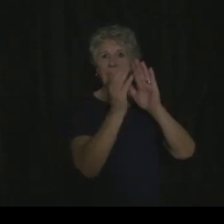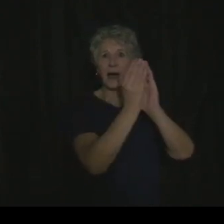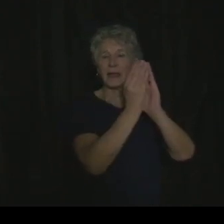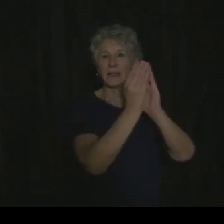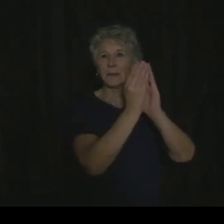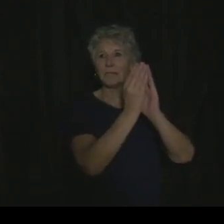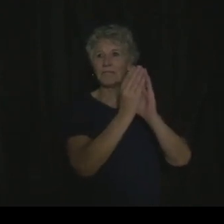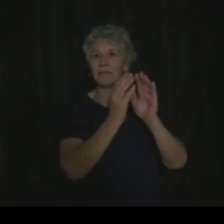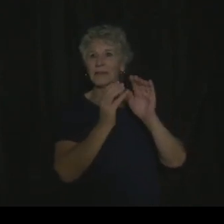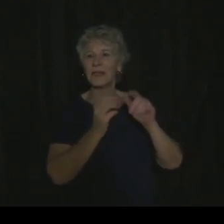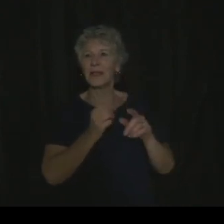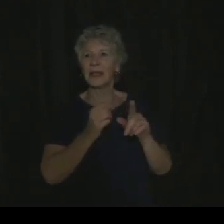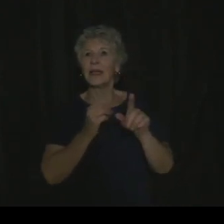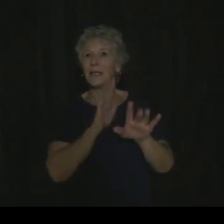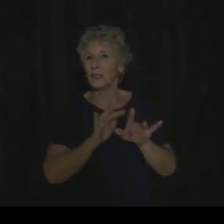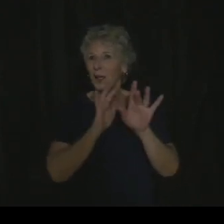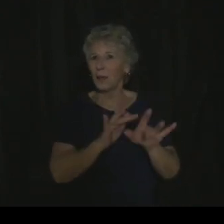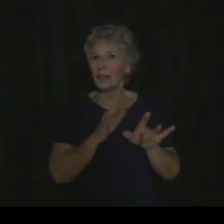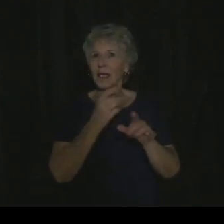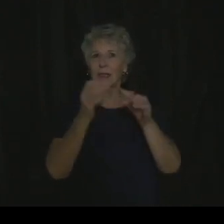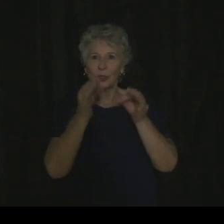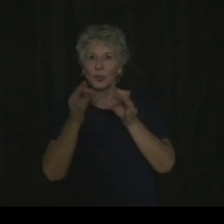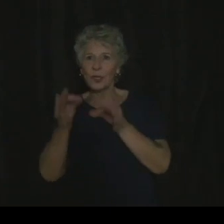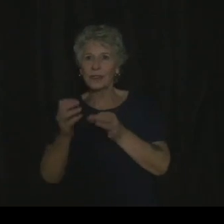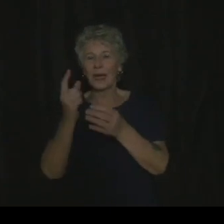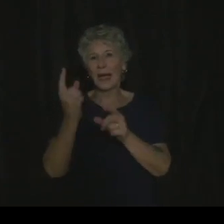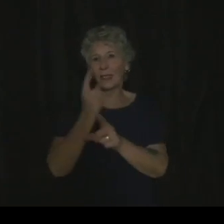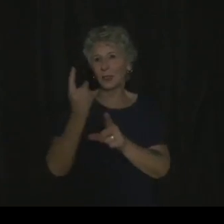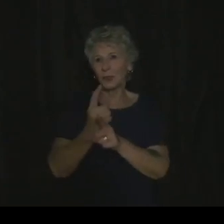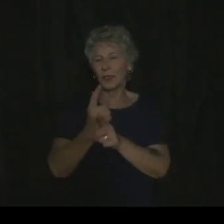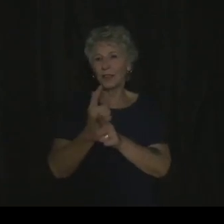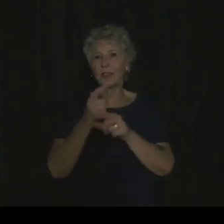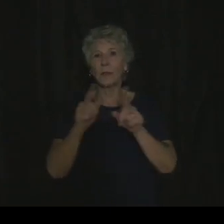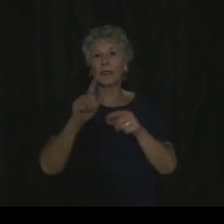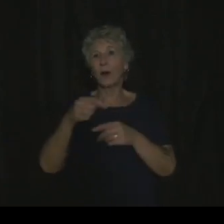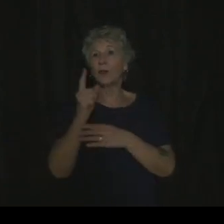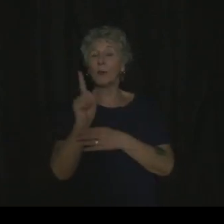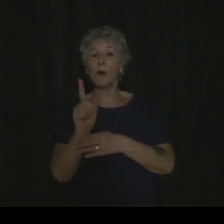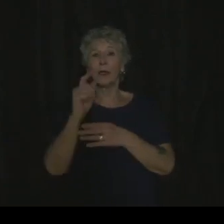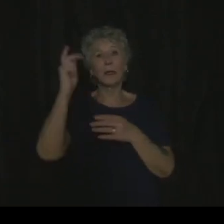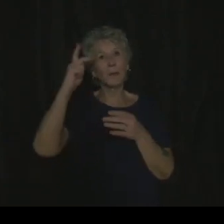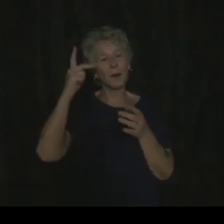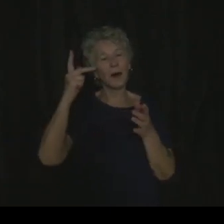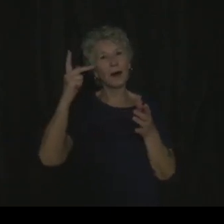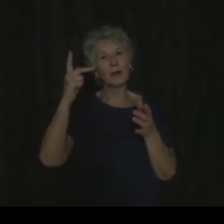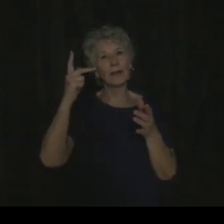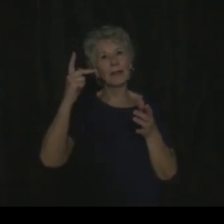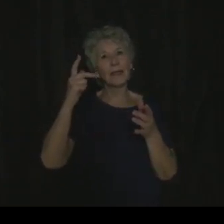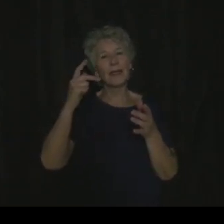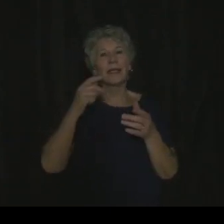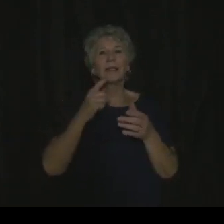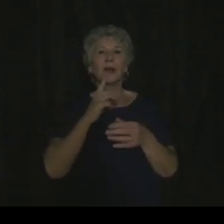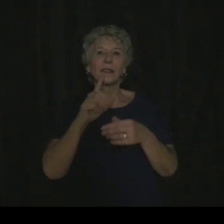And it says he's compassionate and he's just and he's righteous, all of these attributes. But the only one that Paul picks up on here is mercy. He's